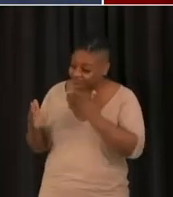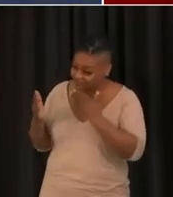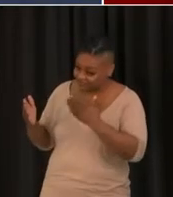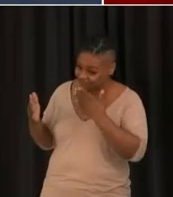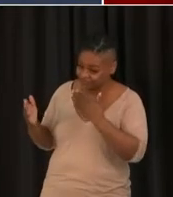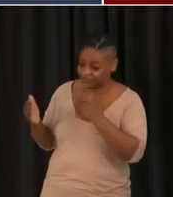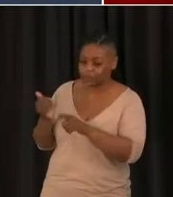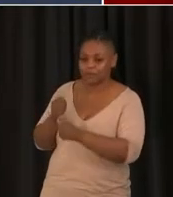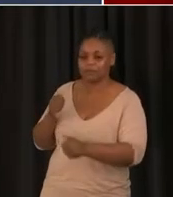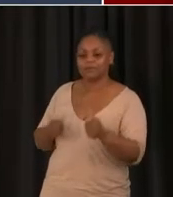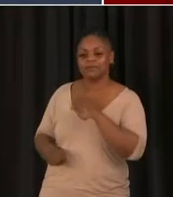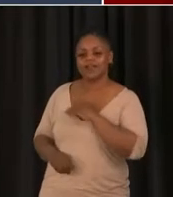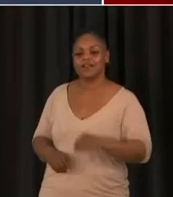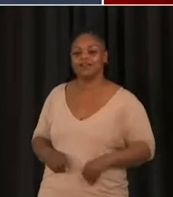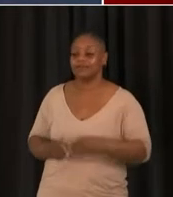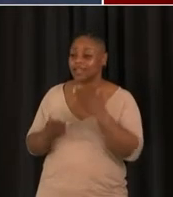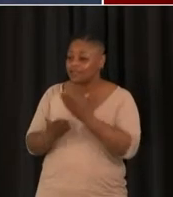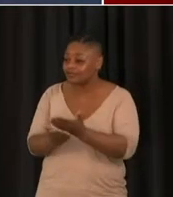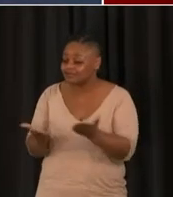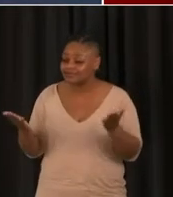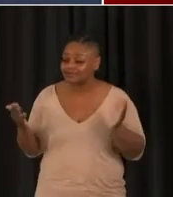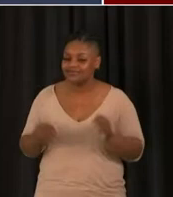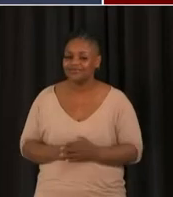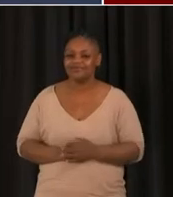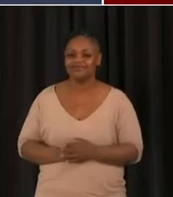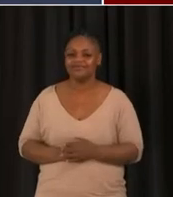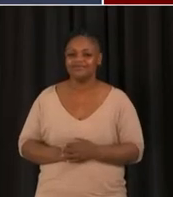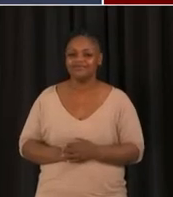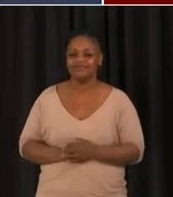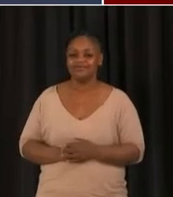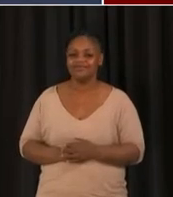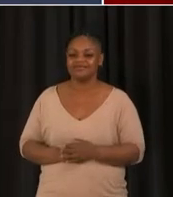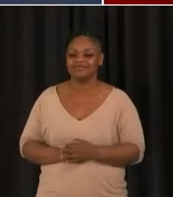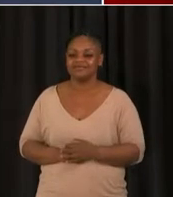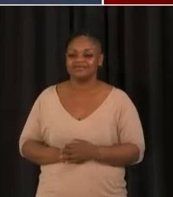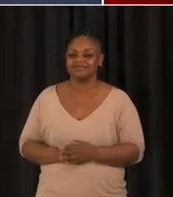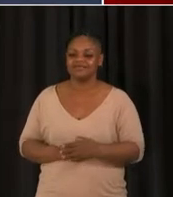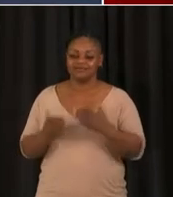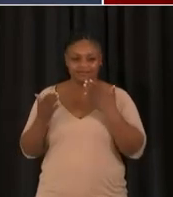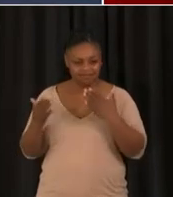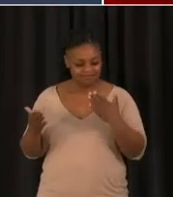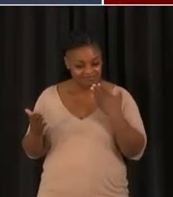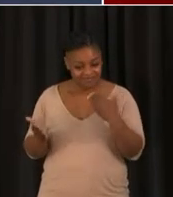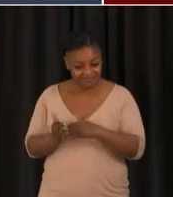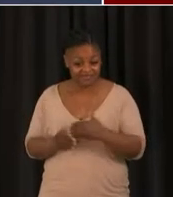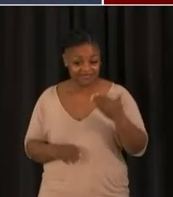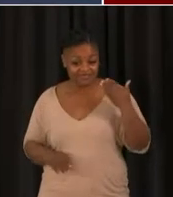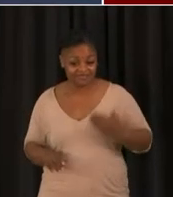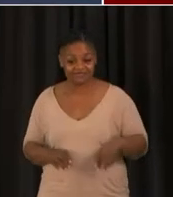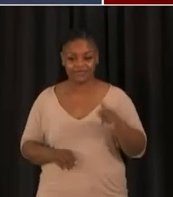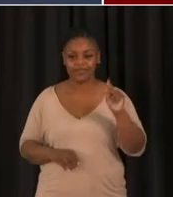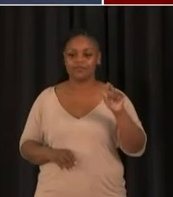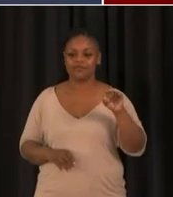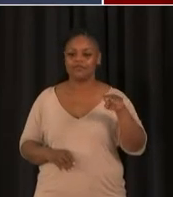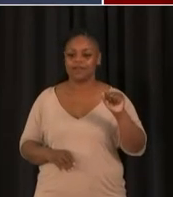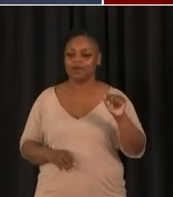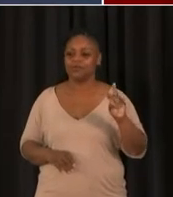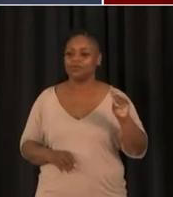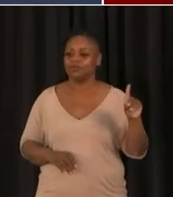So press 0 if you're on the phone line, check out the Facebook chat if you're watching there, and then of course on Twitter you could use the